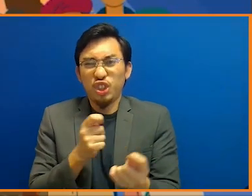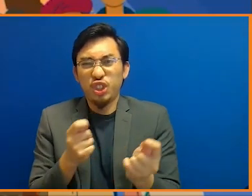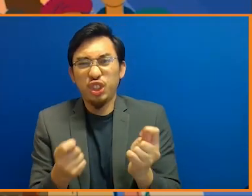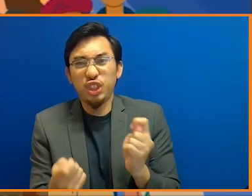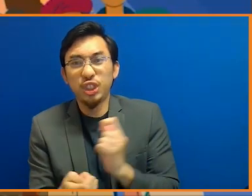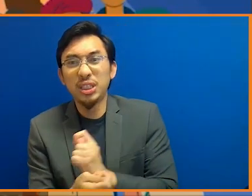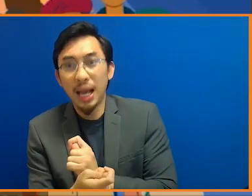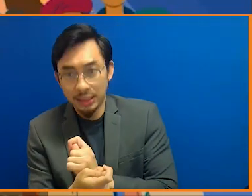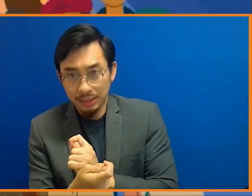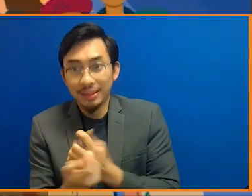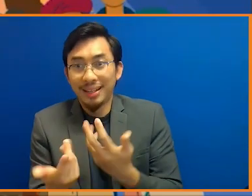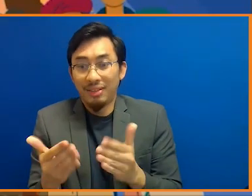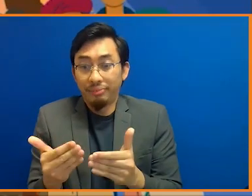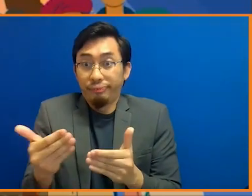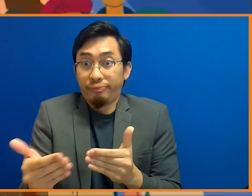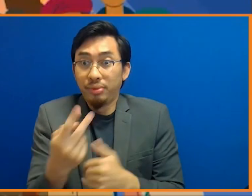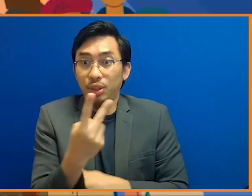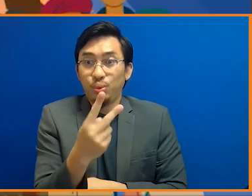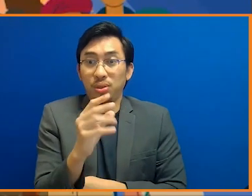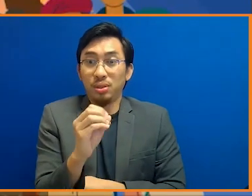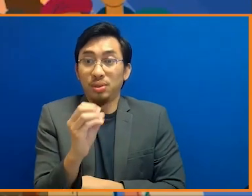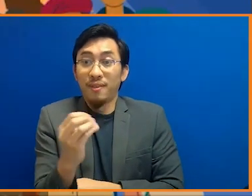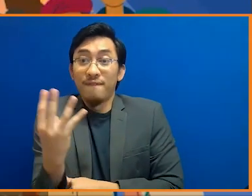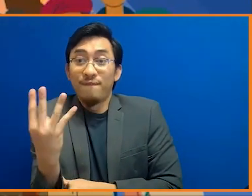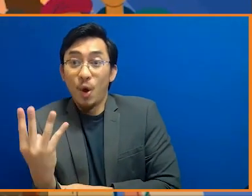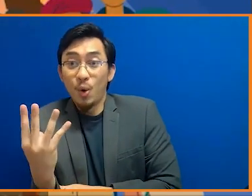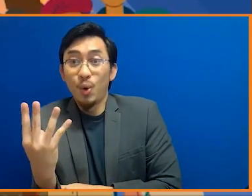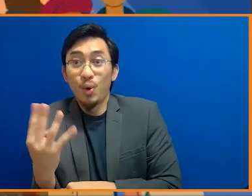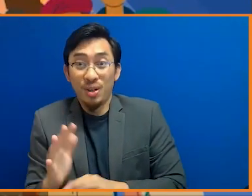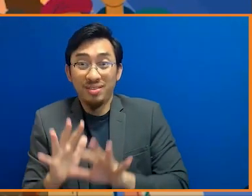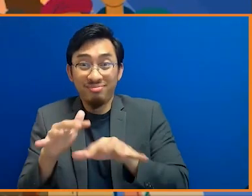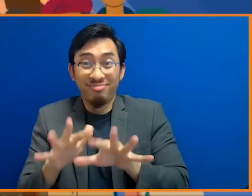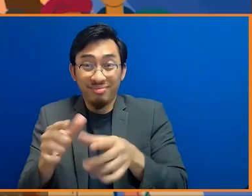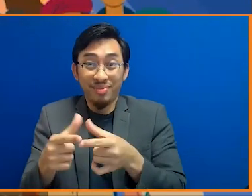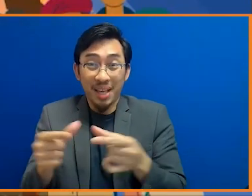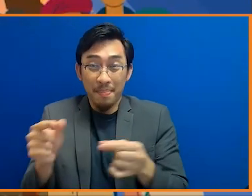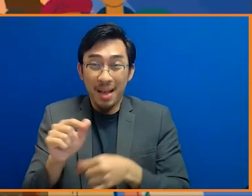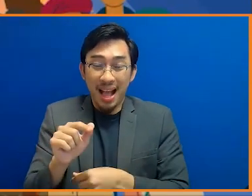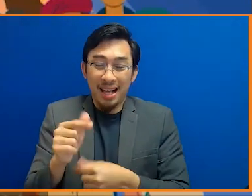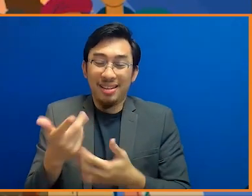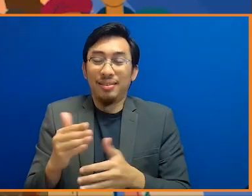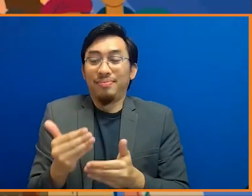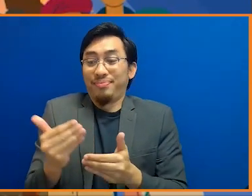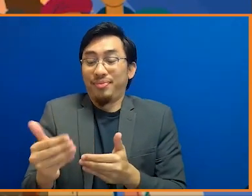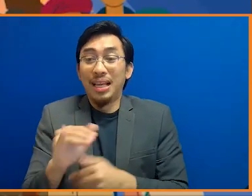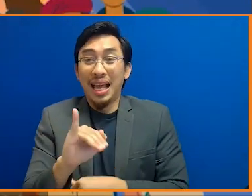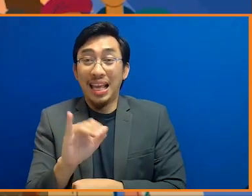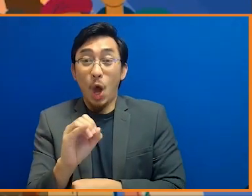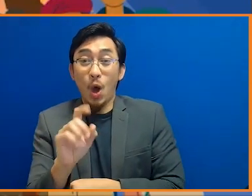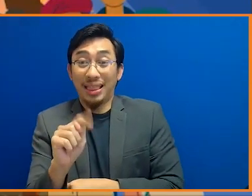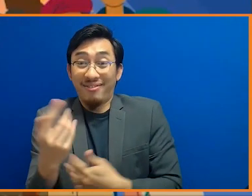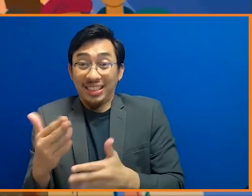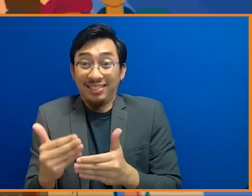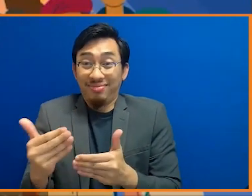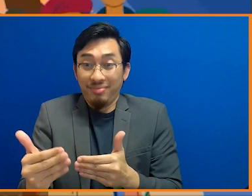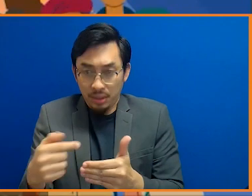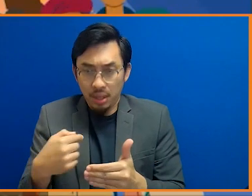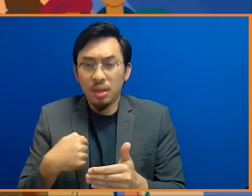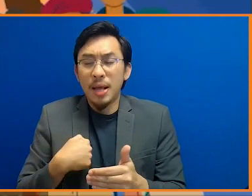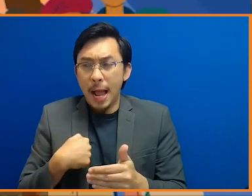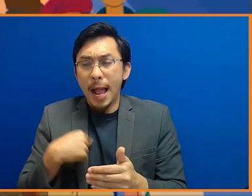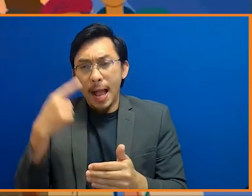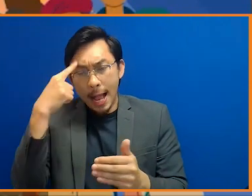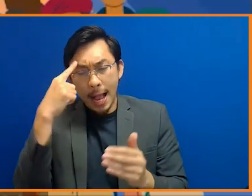That changed a lot after the 2004 Indian Ocean tsunami, after the IOT. Then we